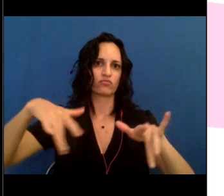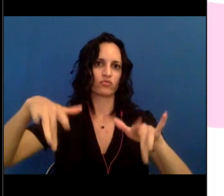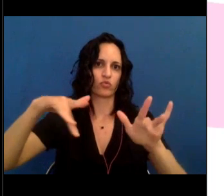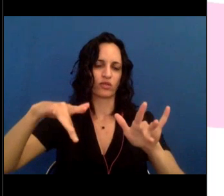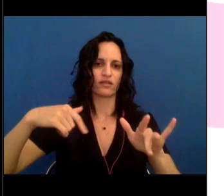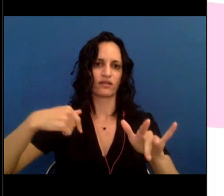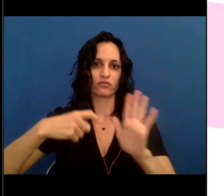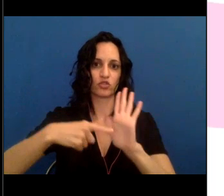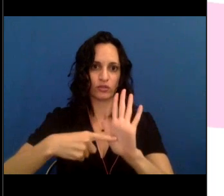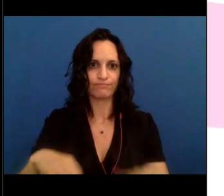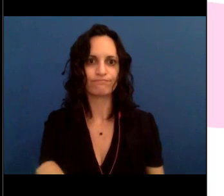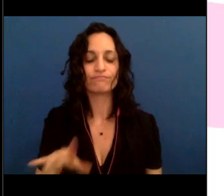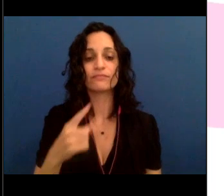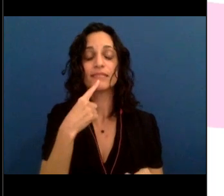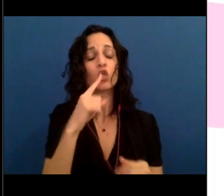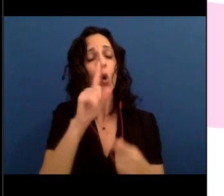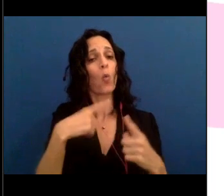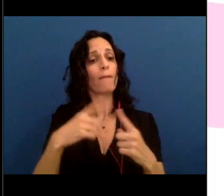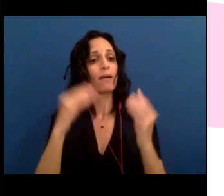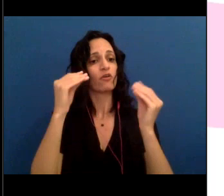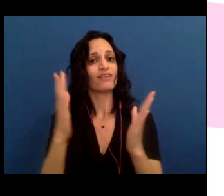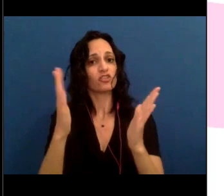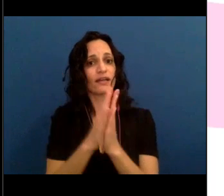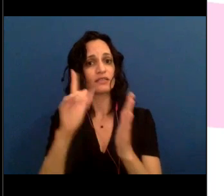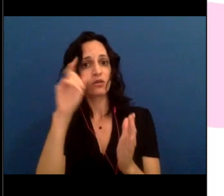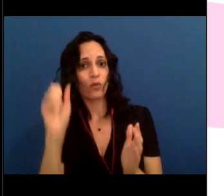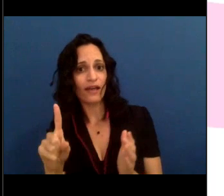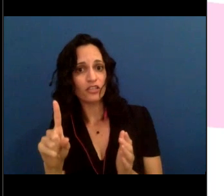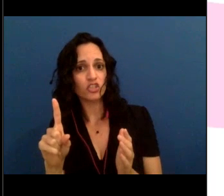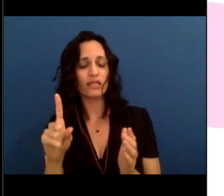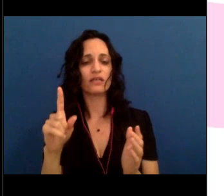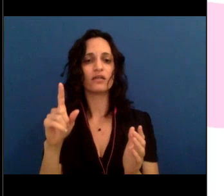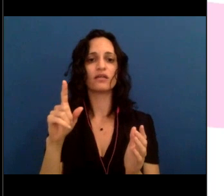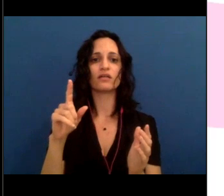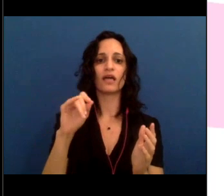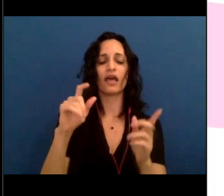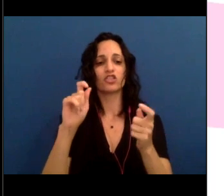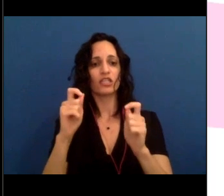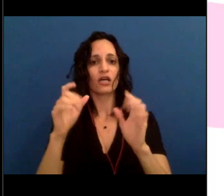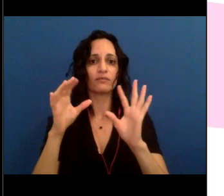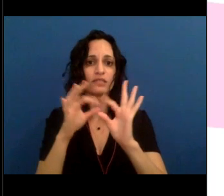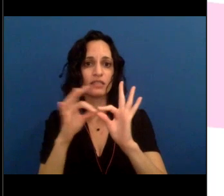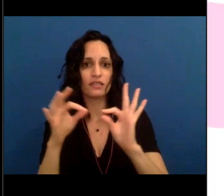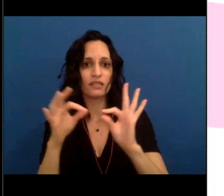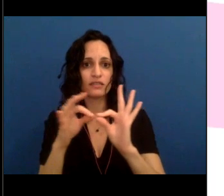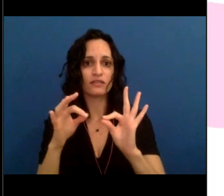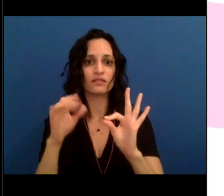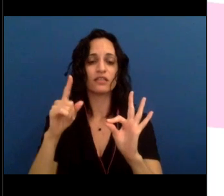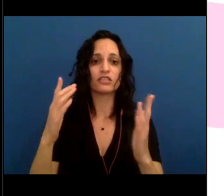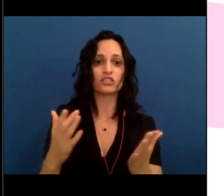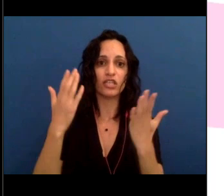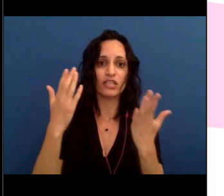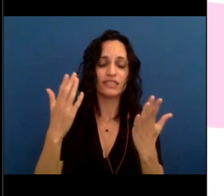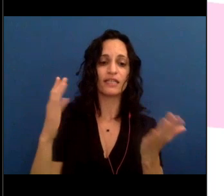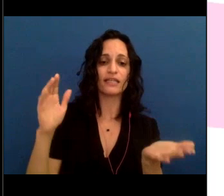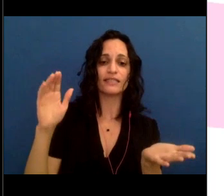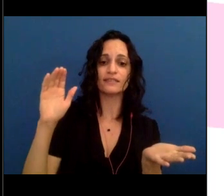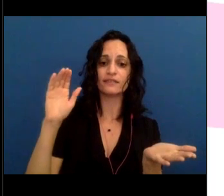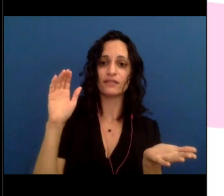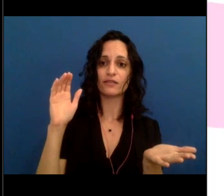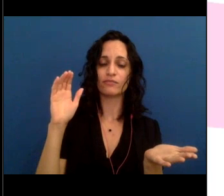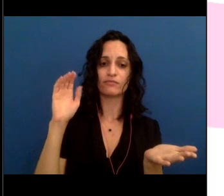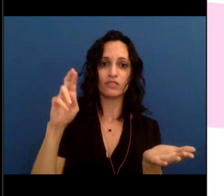So when my professor asks a question and my answer is tainted with the connotation of urbanized suggestion, there's no misdirected intention.